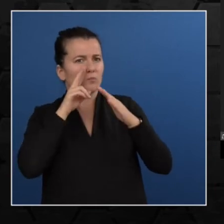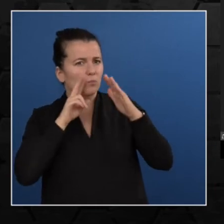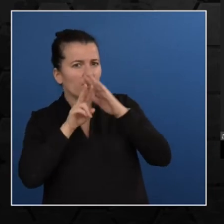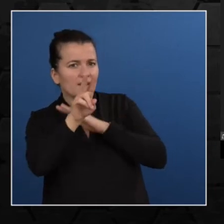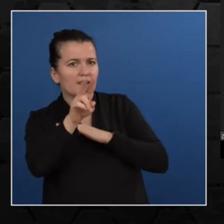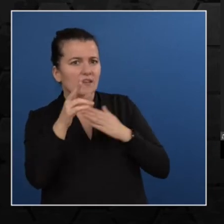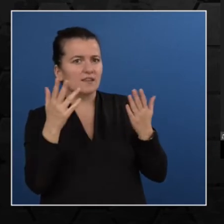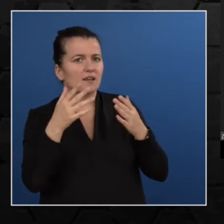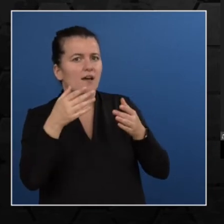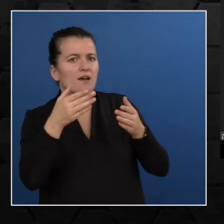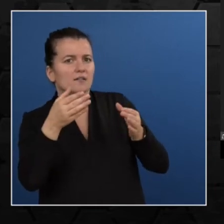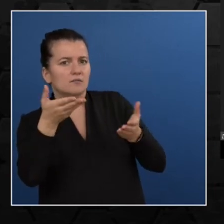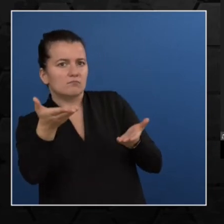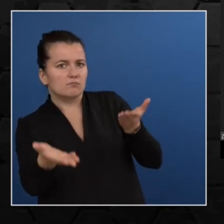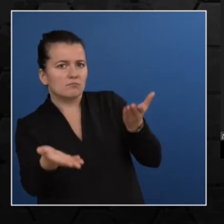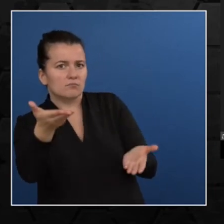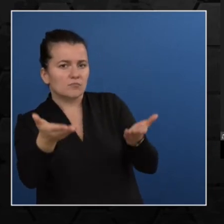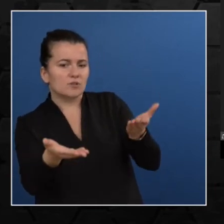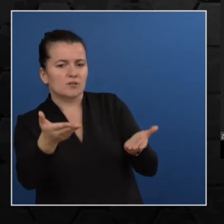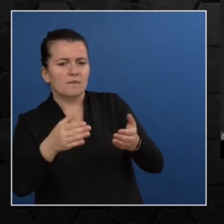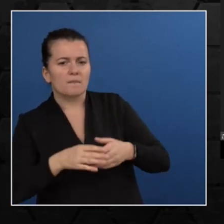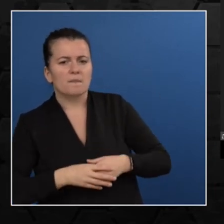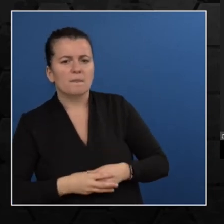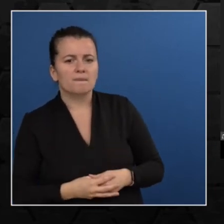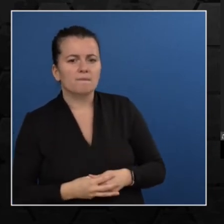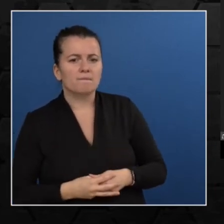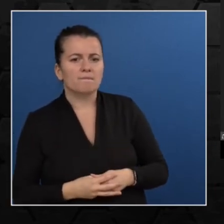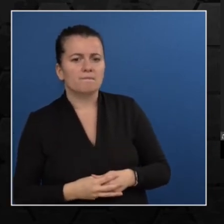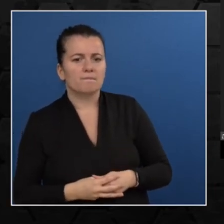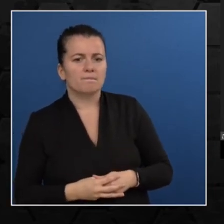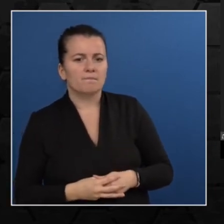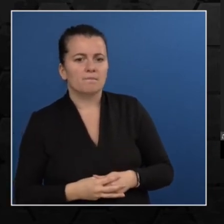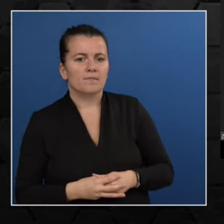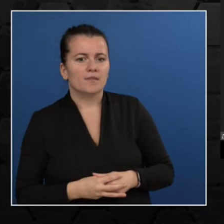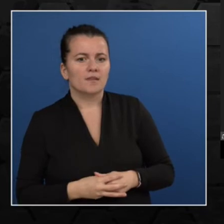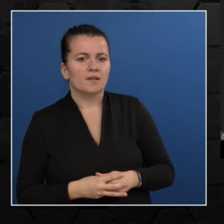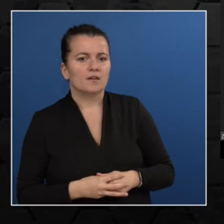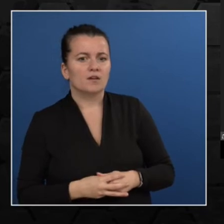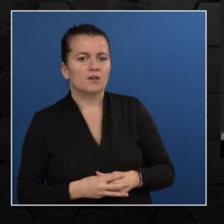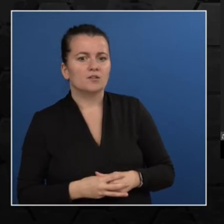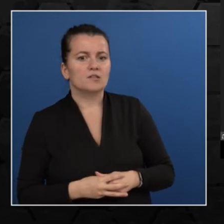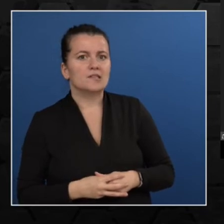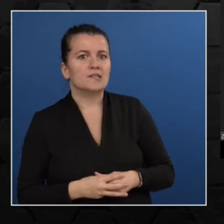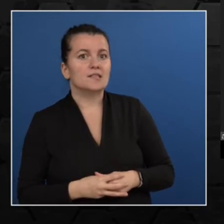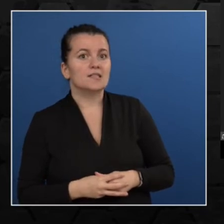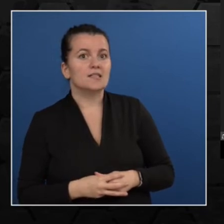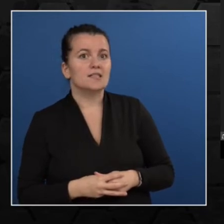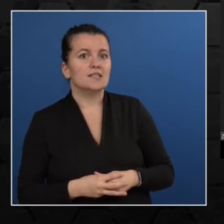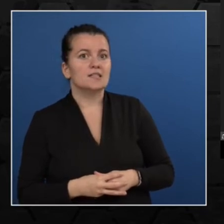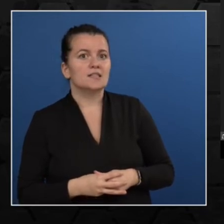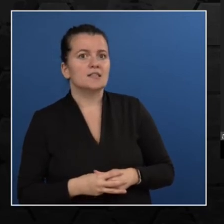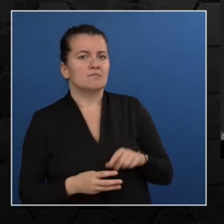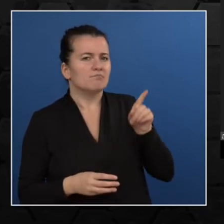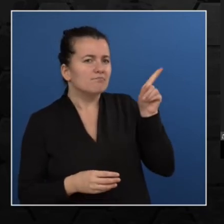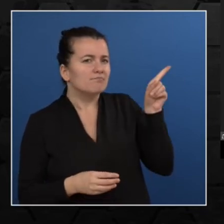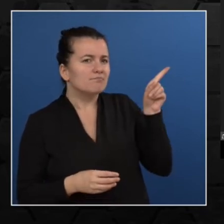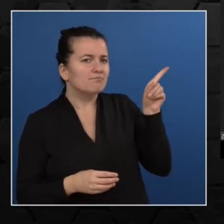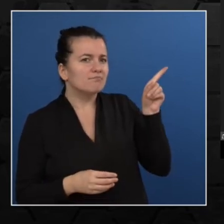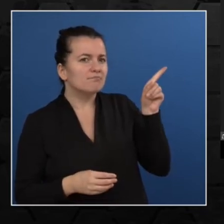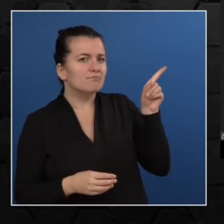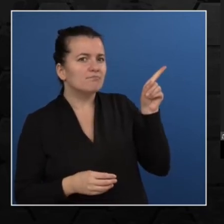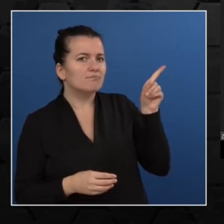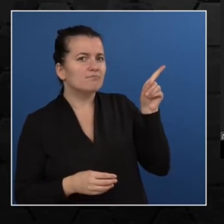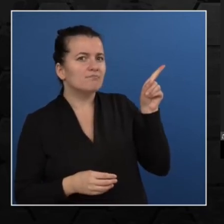predict the job description. So just make sure you choose the